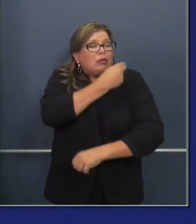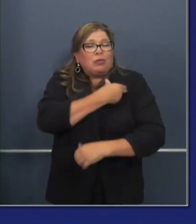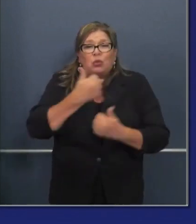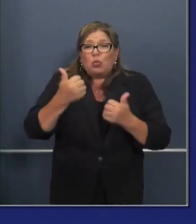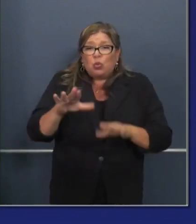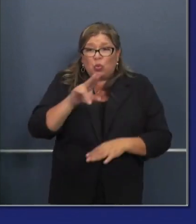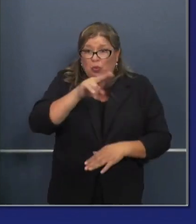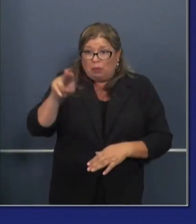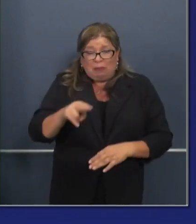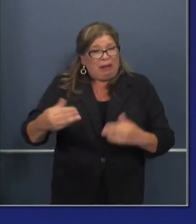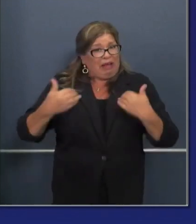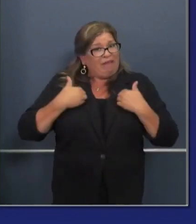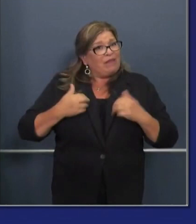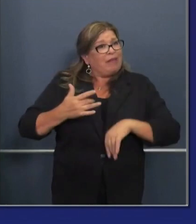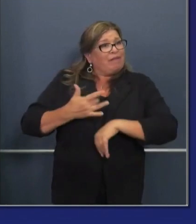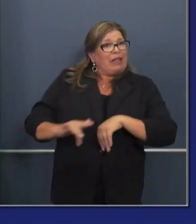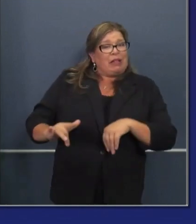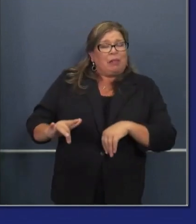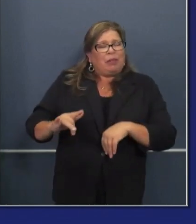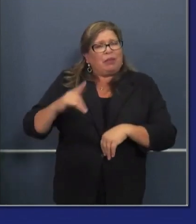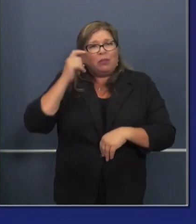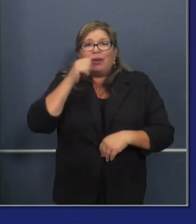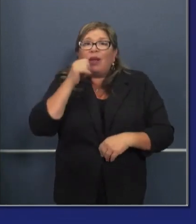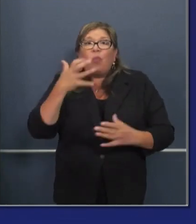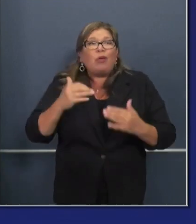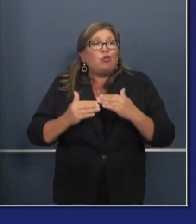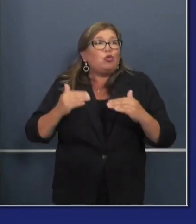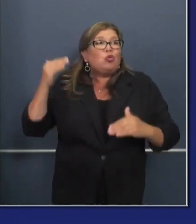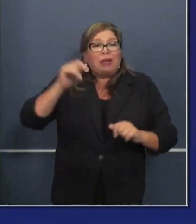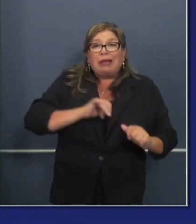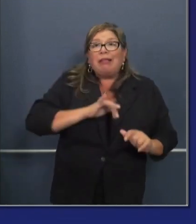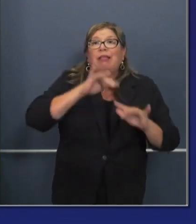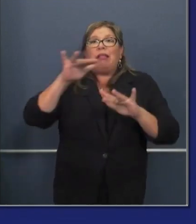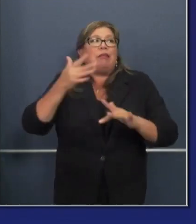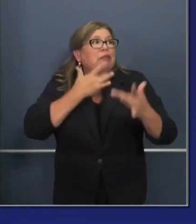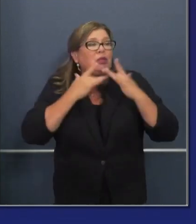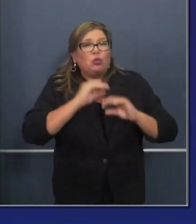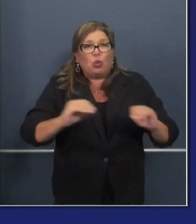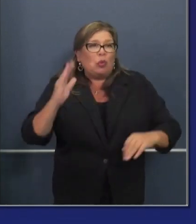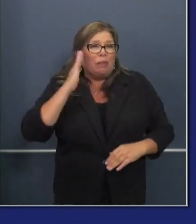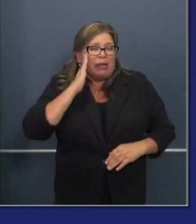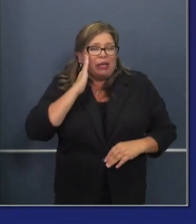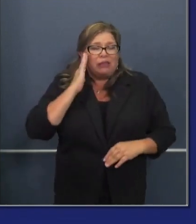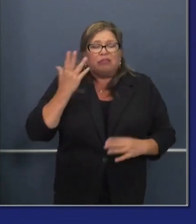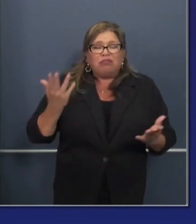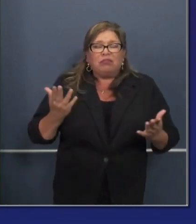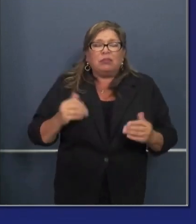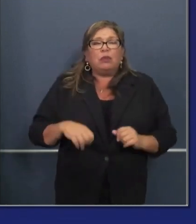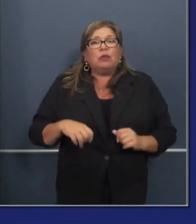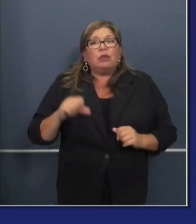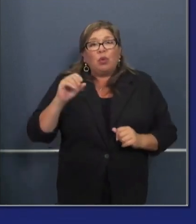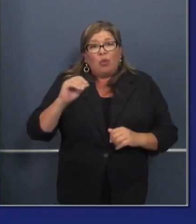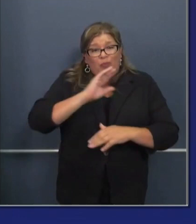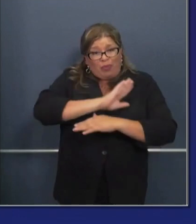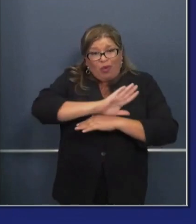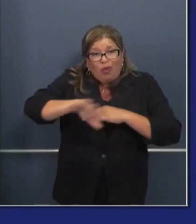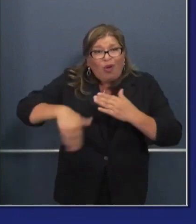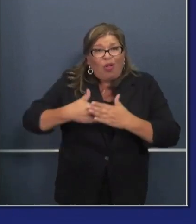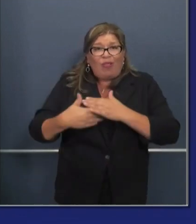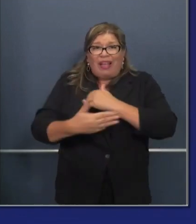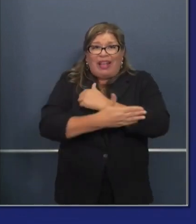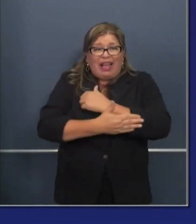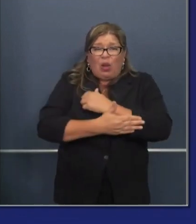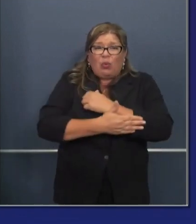increasing cases. As you can see, in general, all of the counties have the capacity